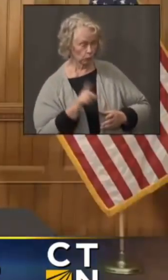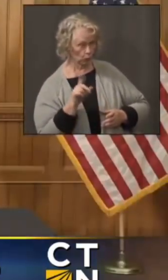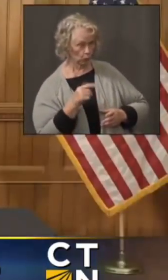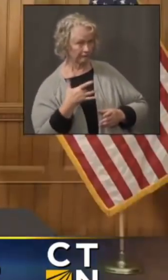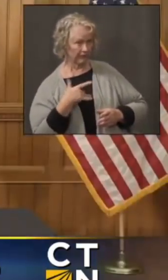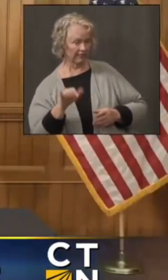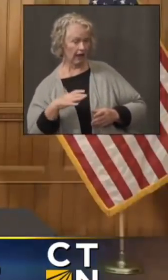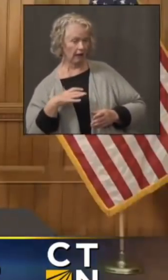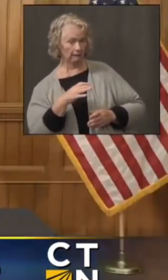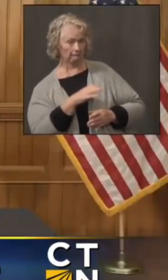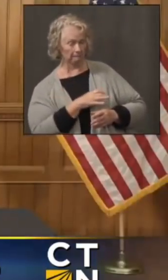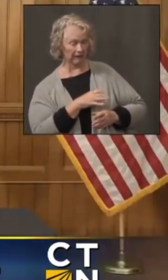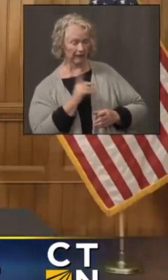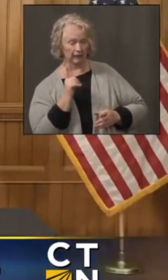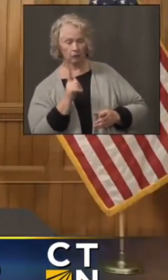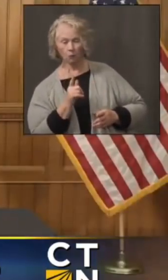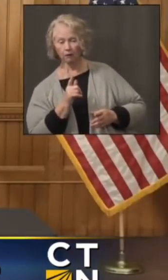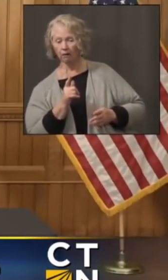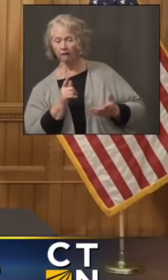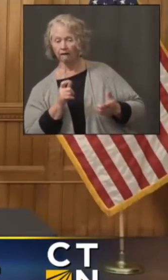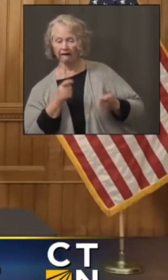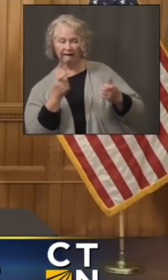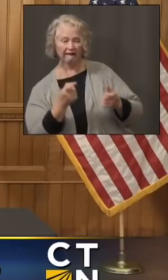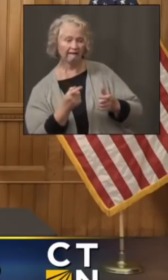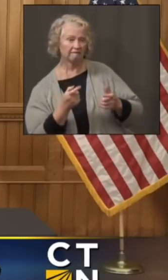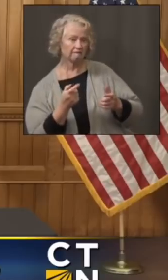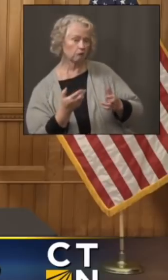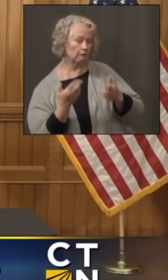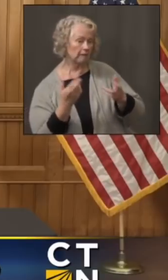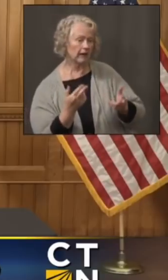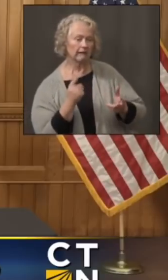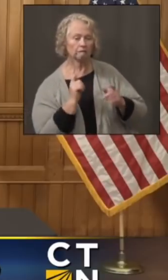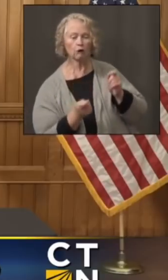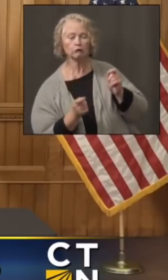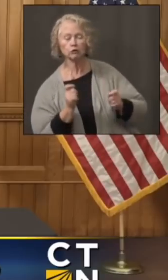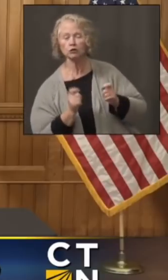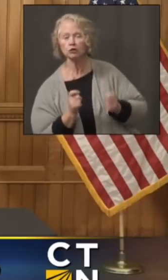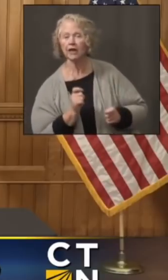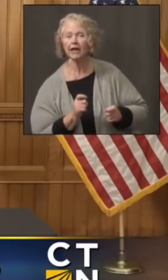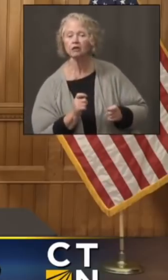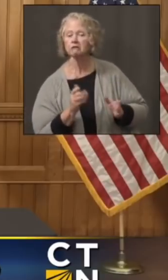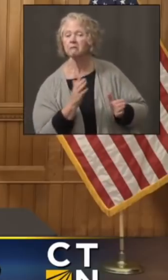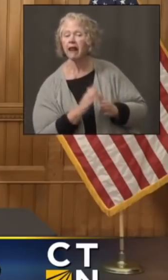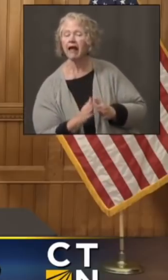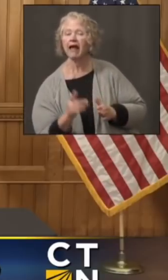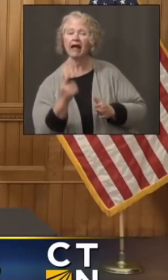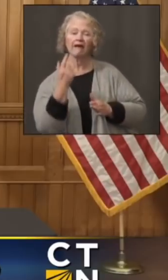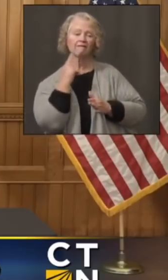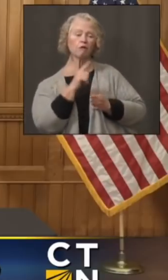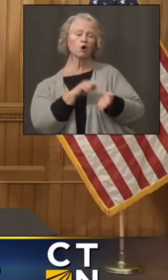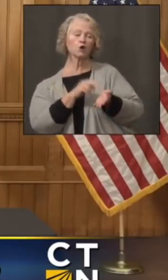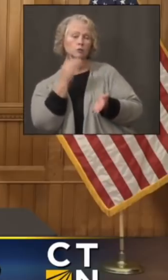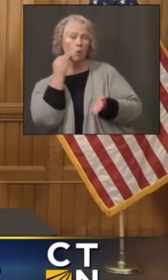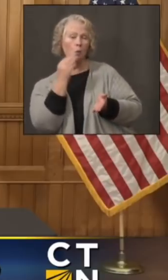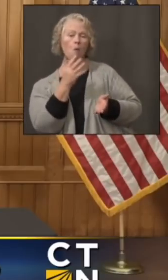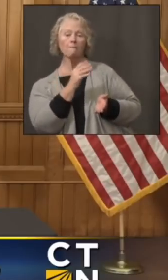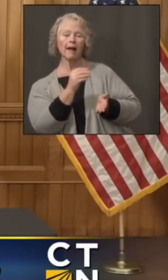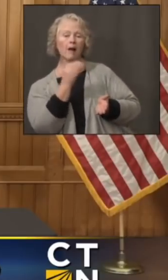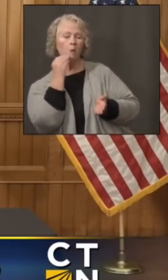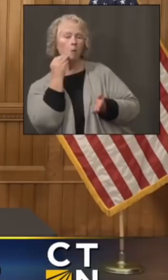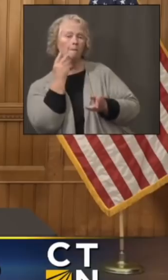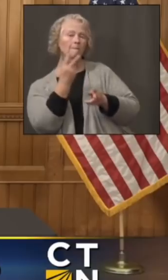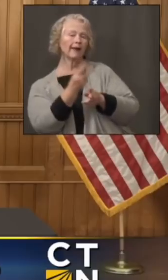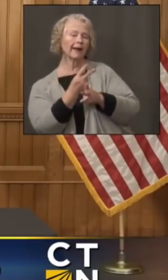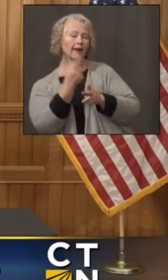they'll come up with recommendations for changing the way nursing homes work in the future, changing the way home care works in the future in light of